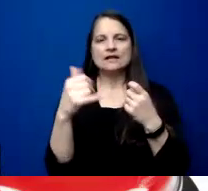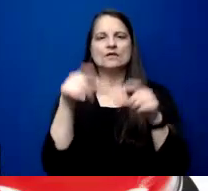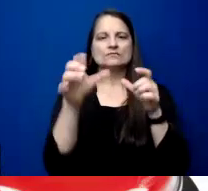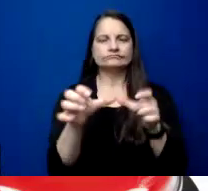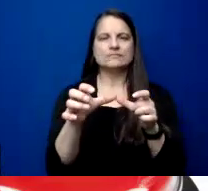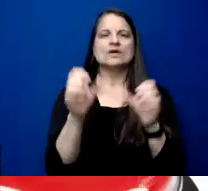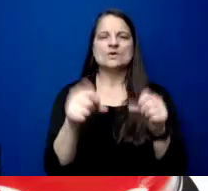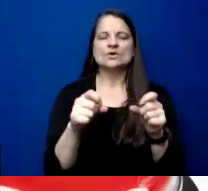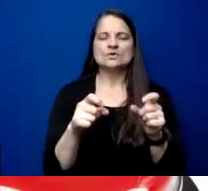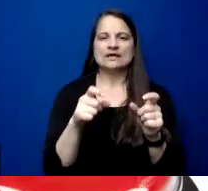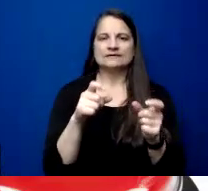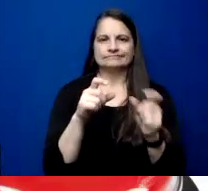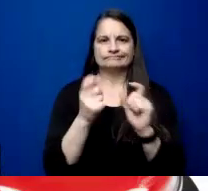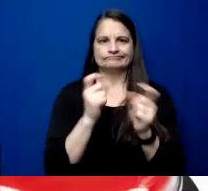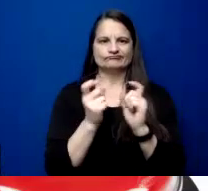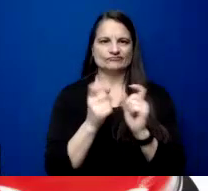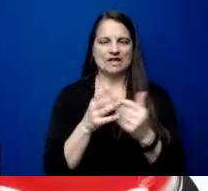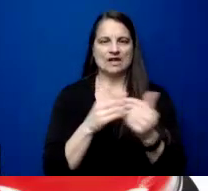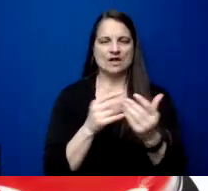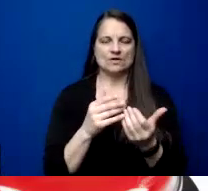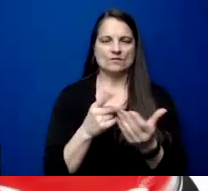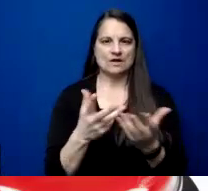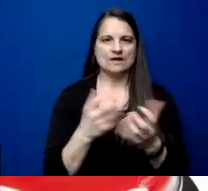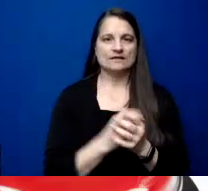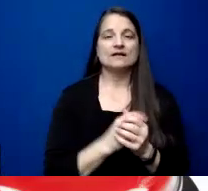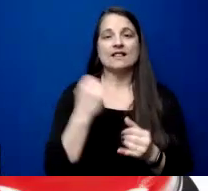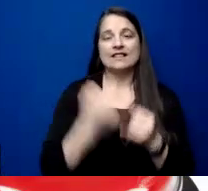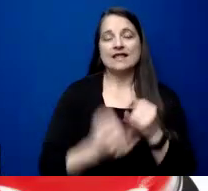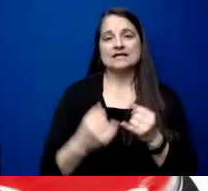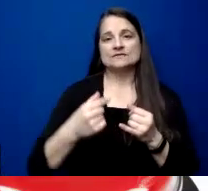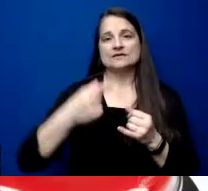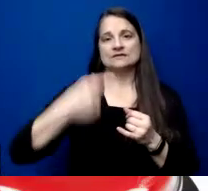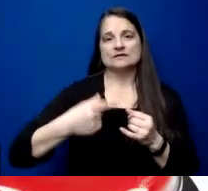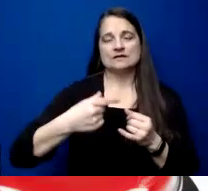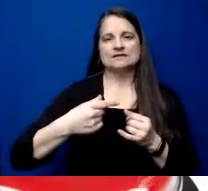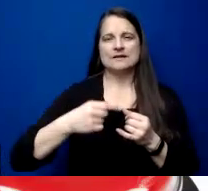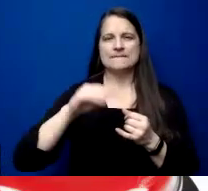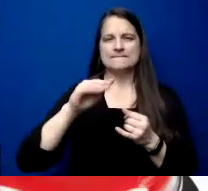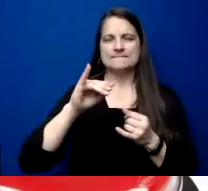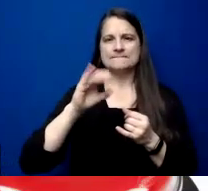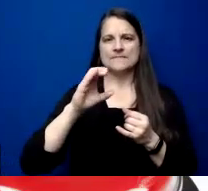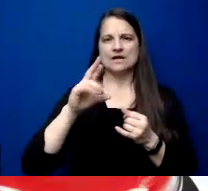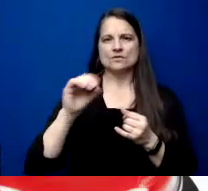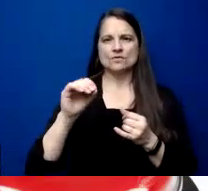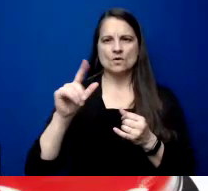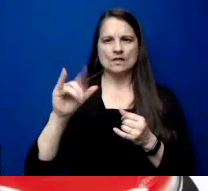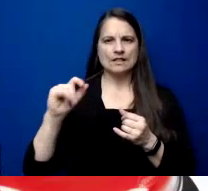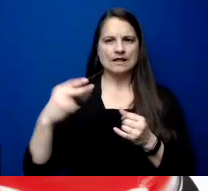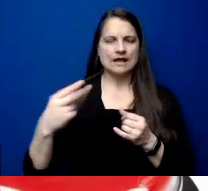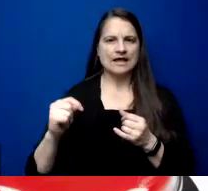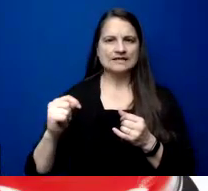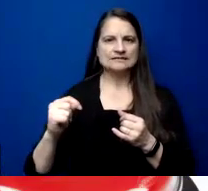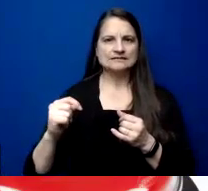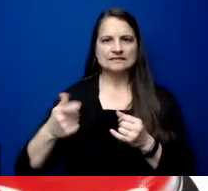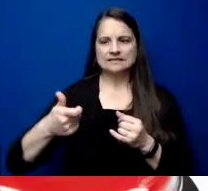So that's a nice interface option. And then the last switch on this slide is our micro light switch. It's about the size of maybe a person's